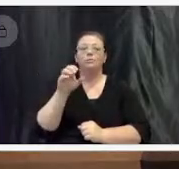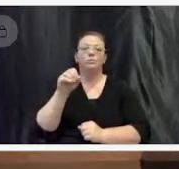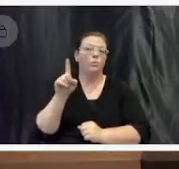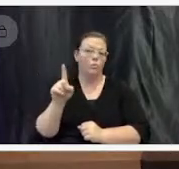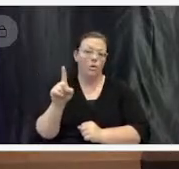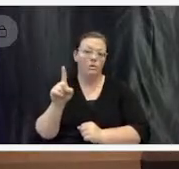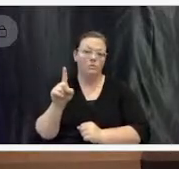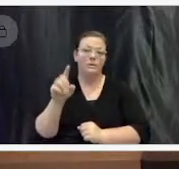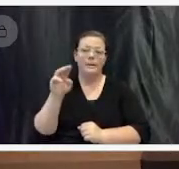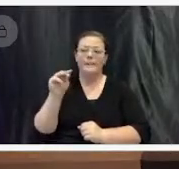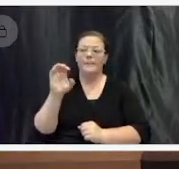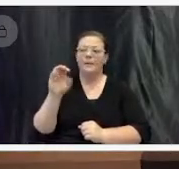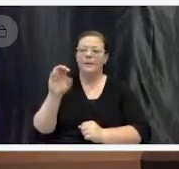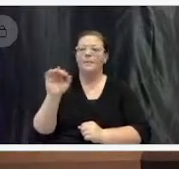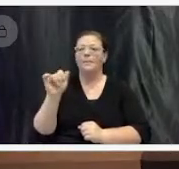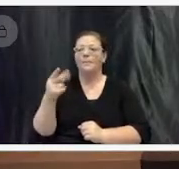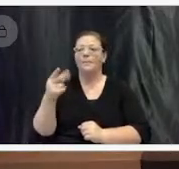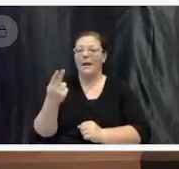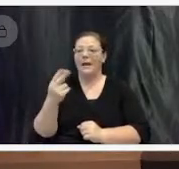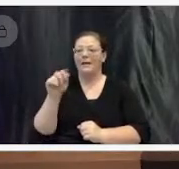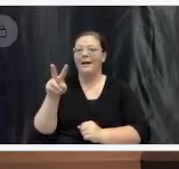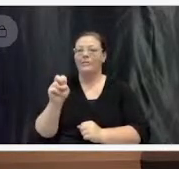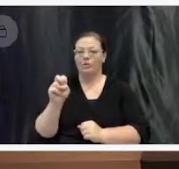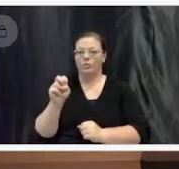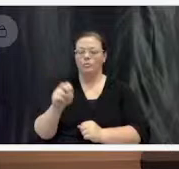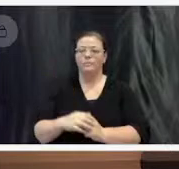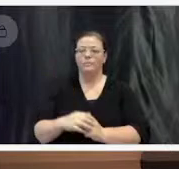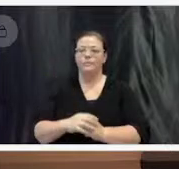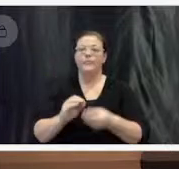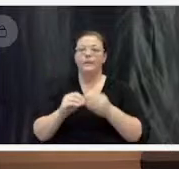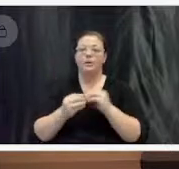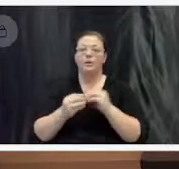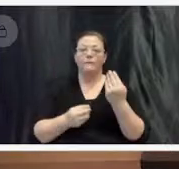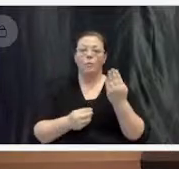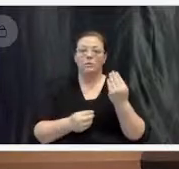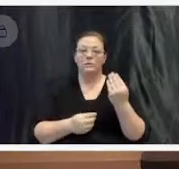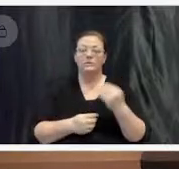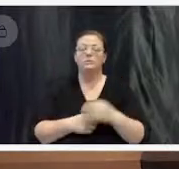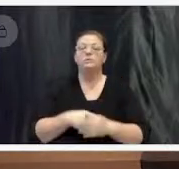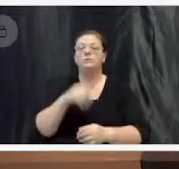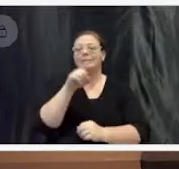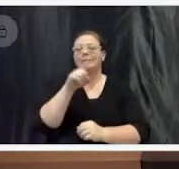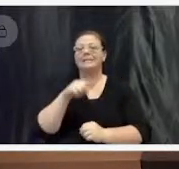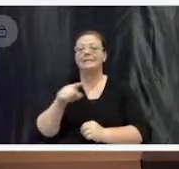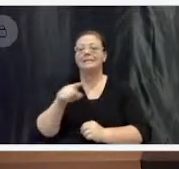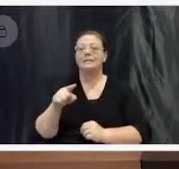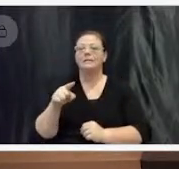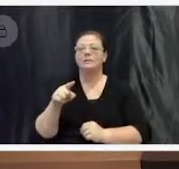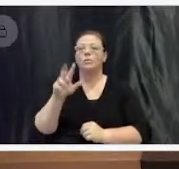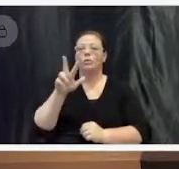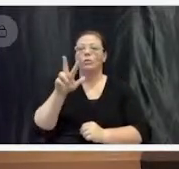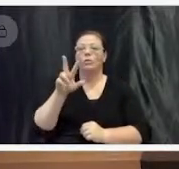1001 McMath Avenue. Item 14,